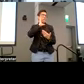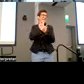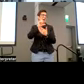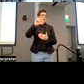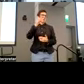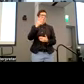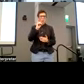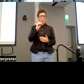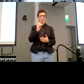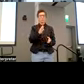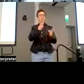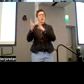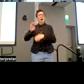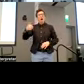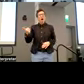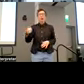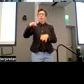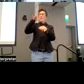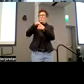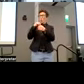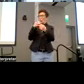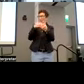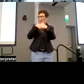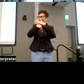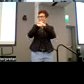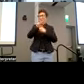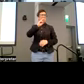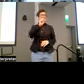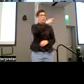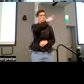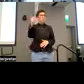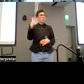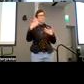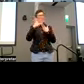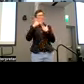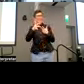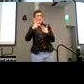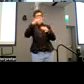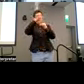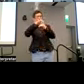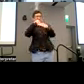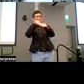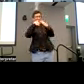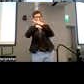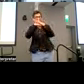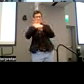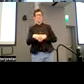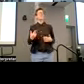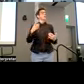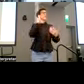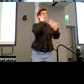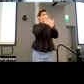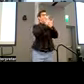Voting access. Massachusetts is a real leader in accessible voting. I chose a picture of the whole country in yellow.